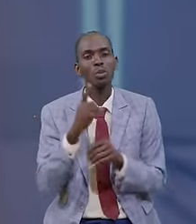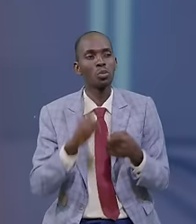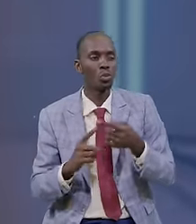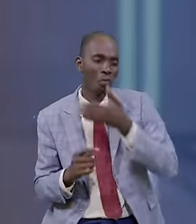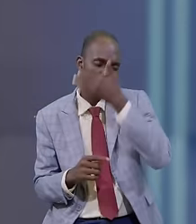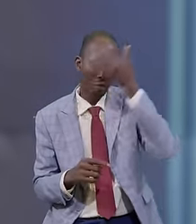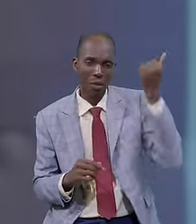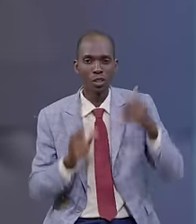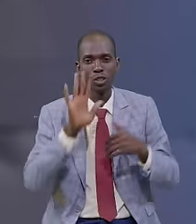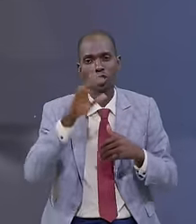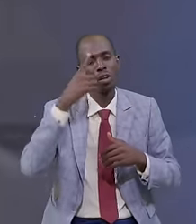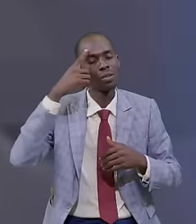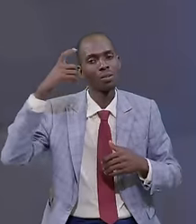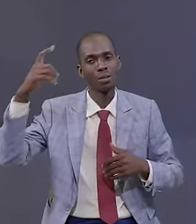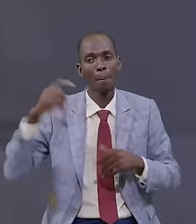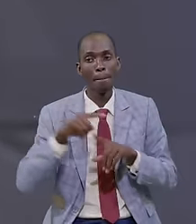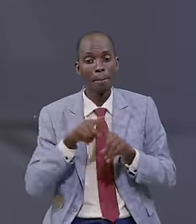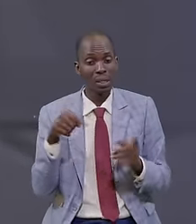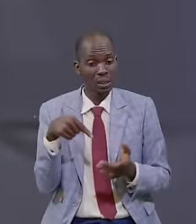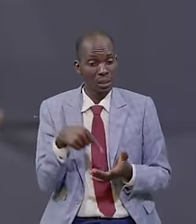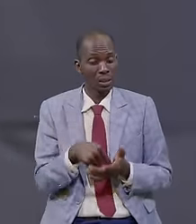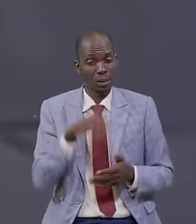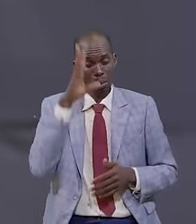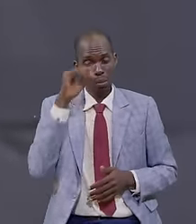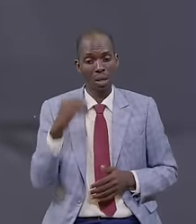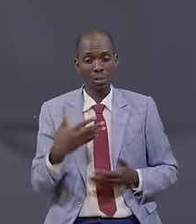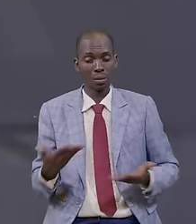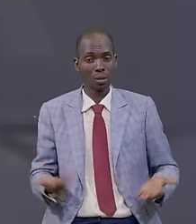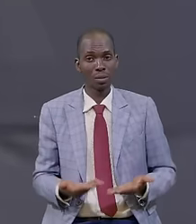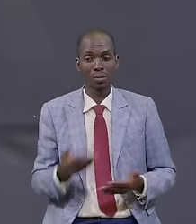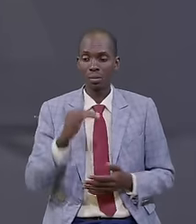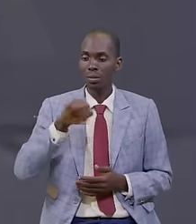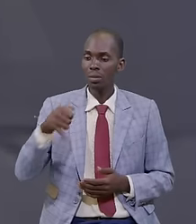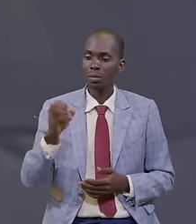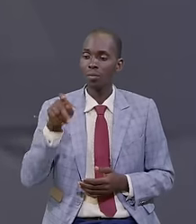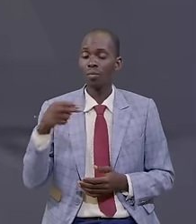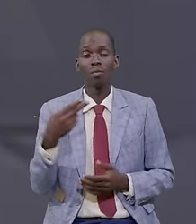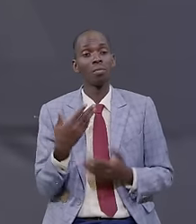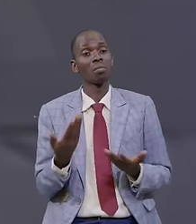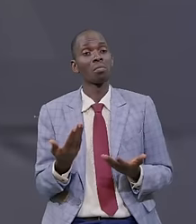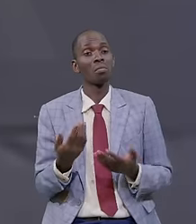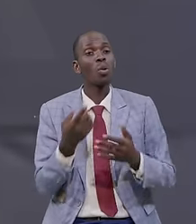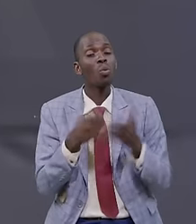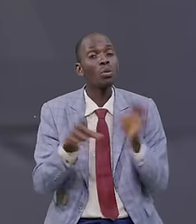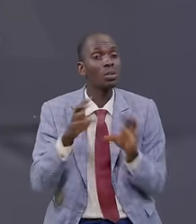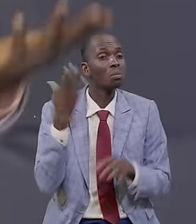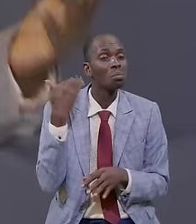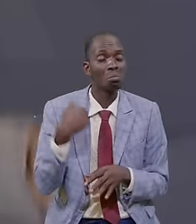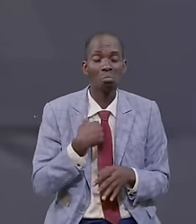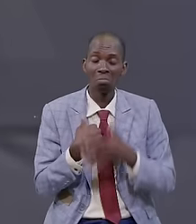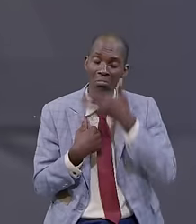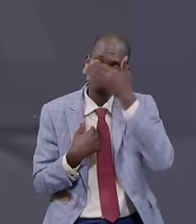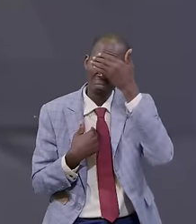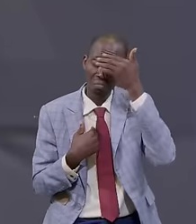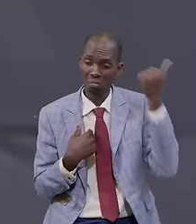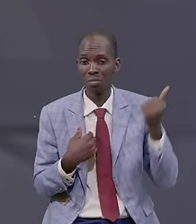the man, this young man, he said, what he did, I have forgotten. How they spoke,